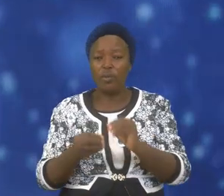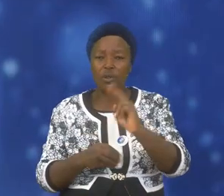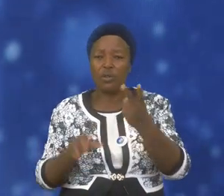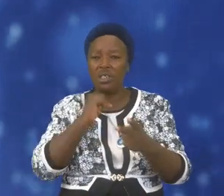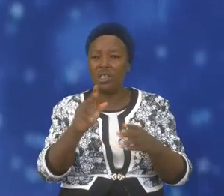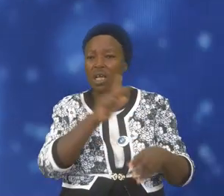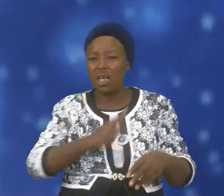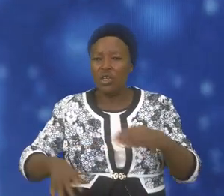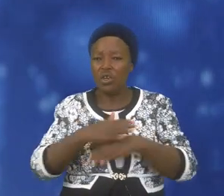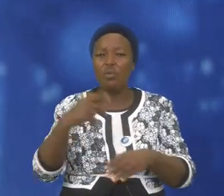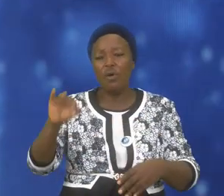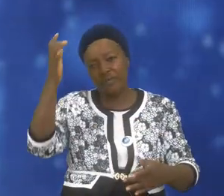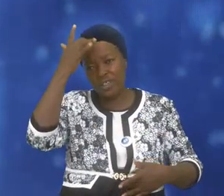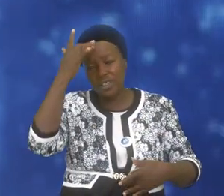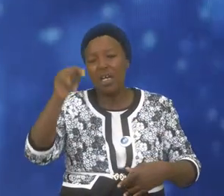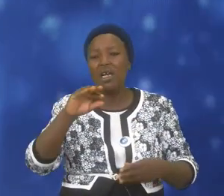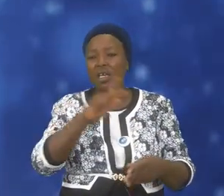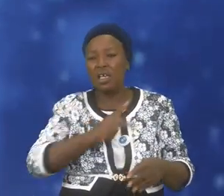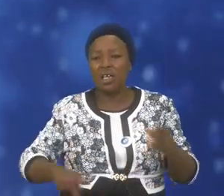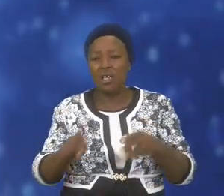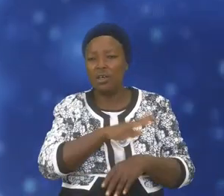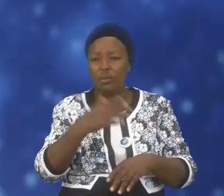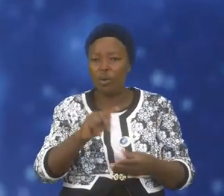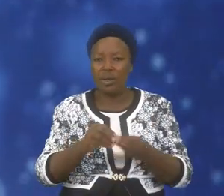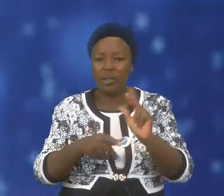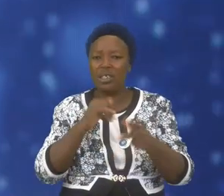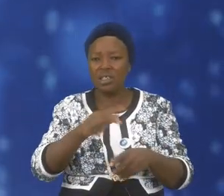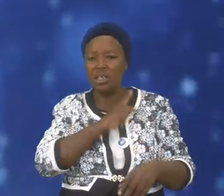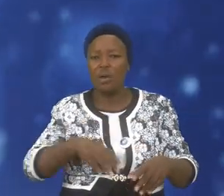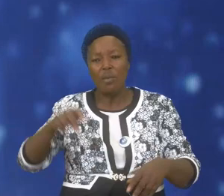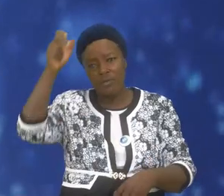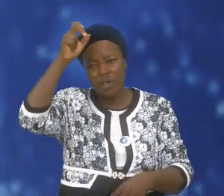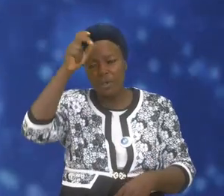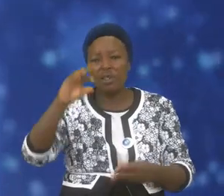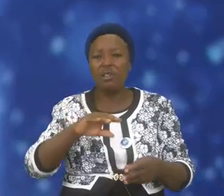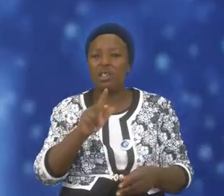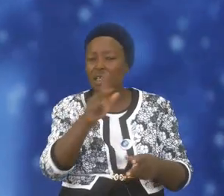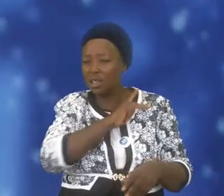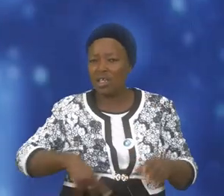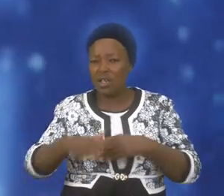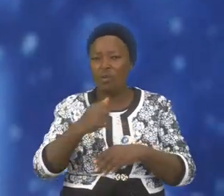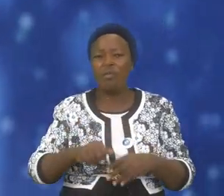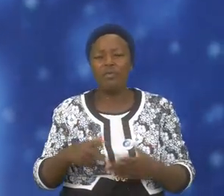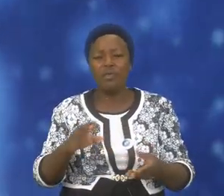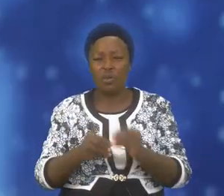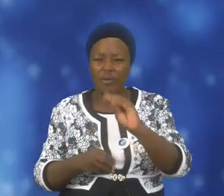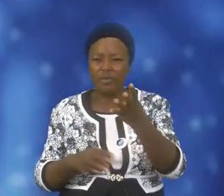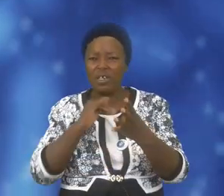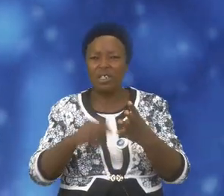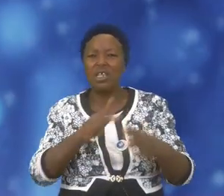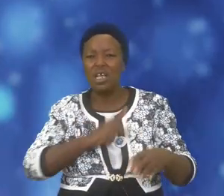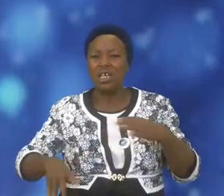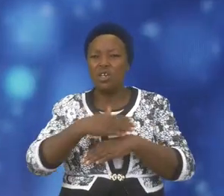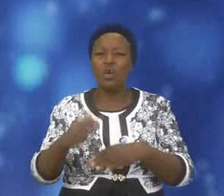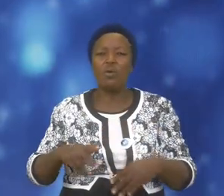number four, kingdom of premature death, the stone. Christ, the Prince of Peace, of all